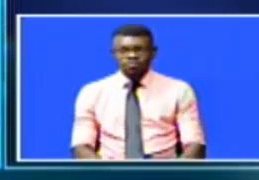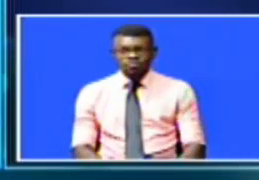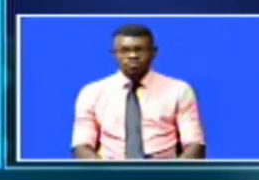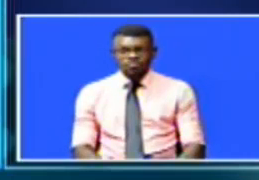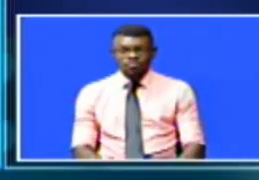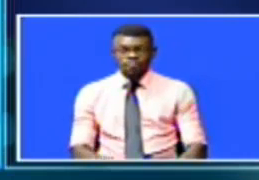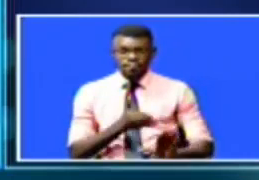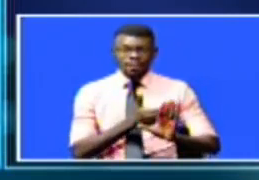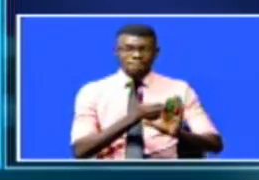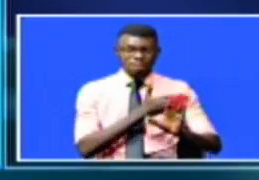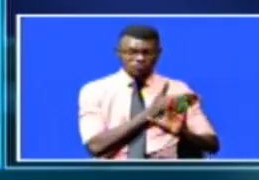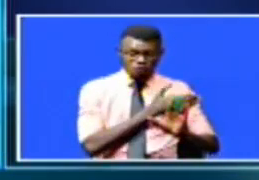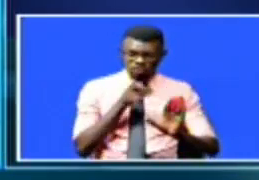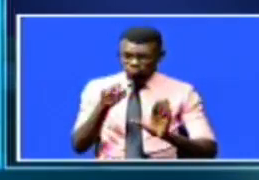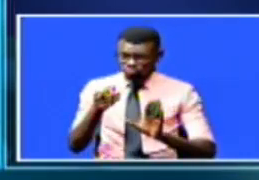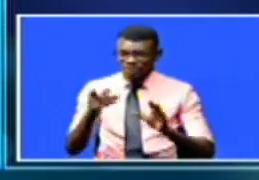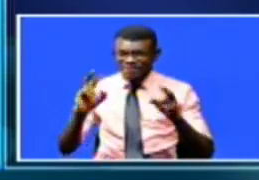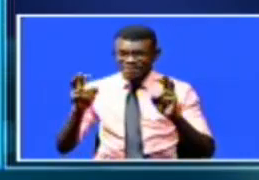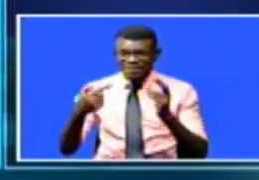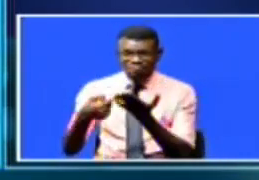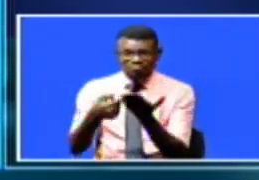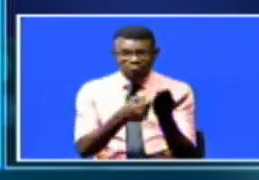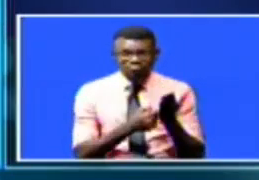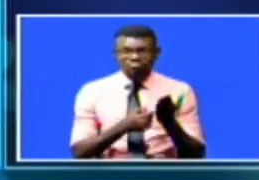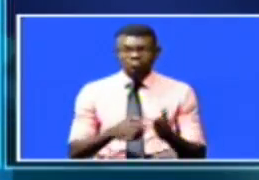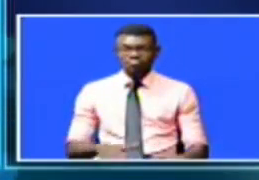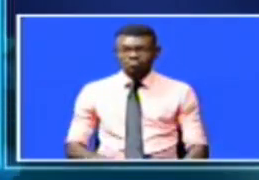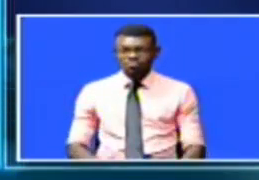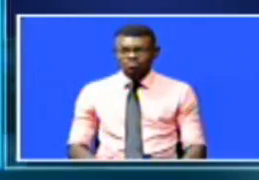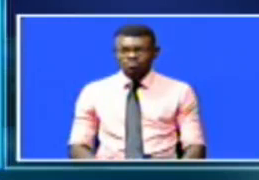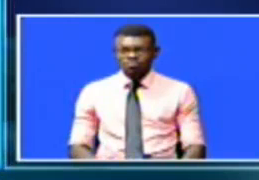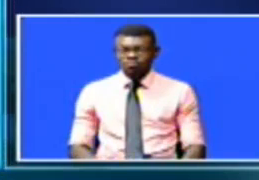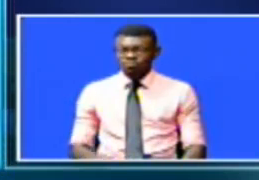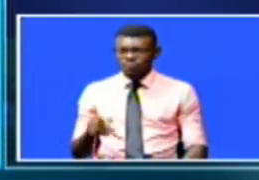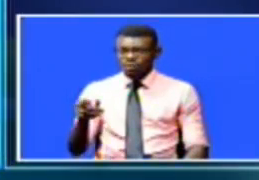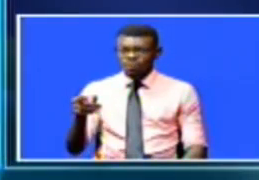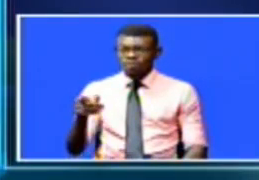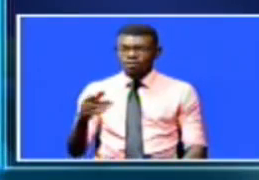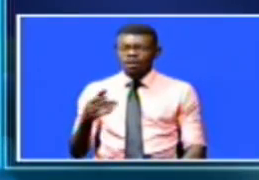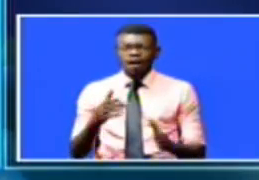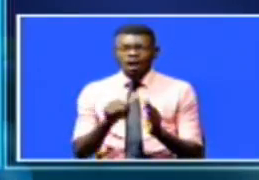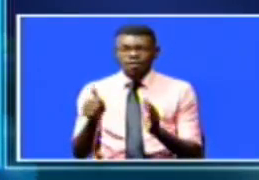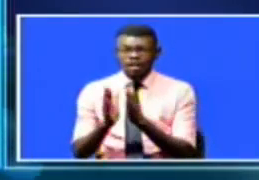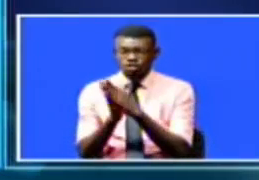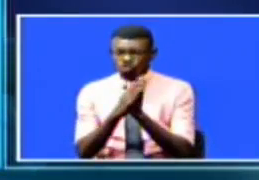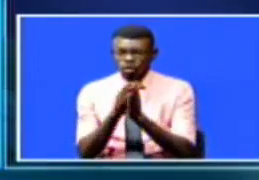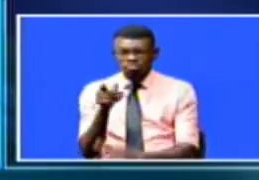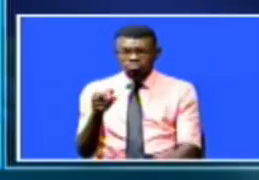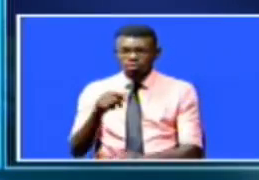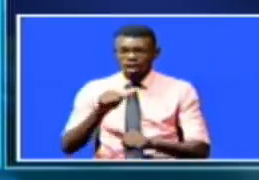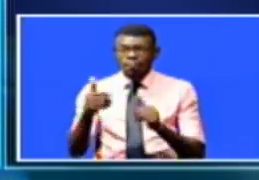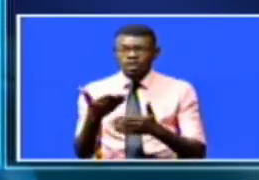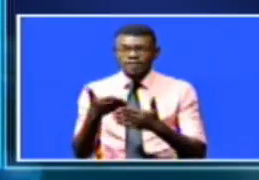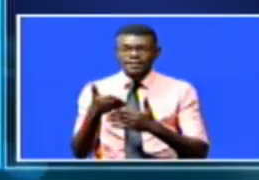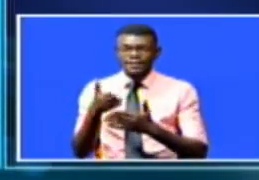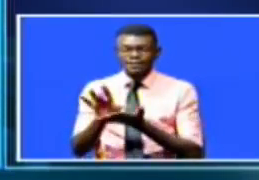before I get into this issue, there is a story that you ran about evictions in Kariobangi, and I just want to appeal to the government to really